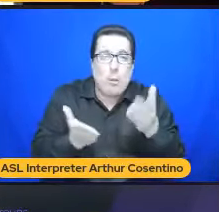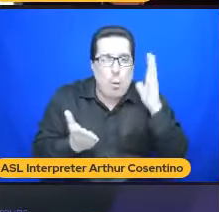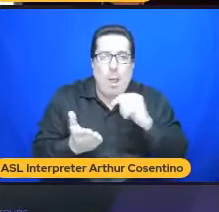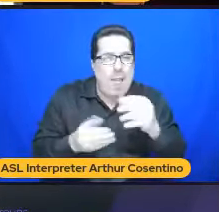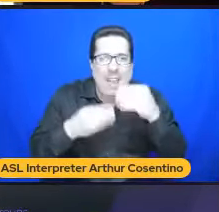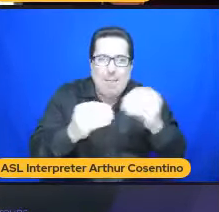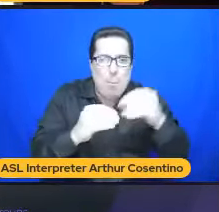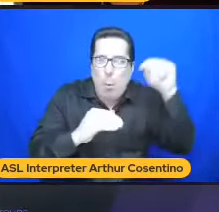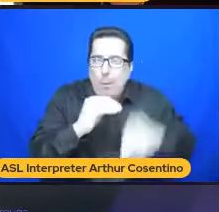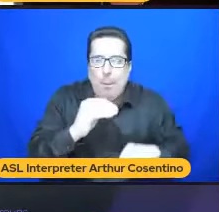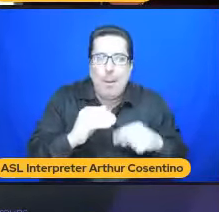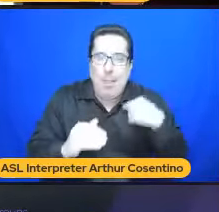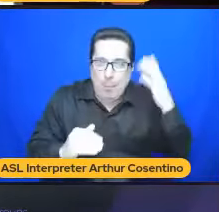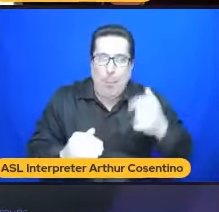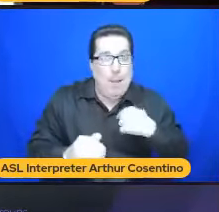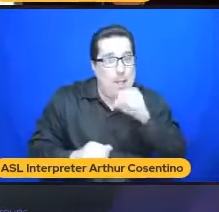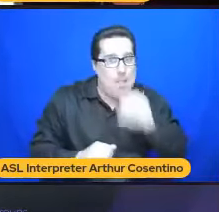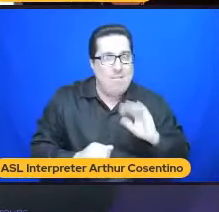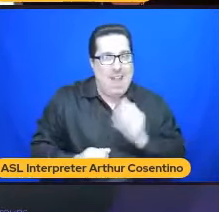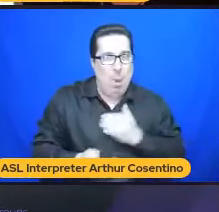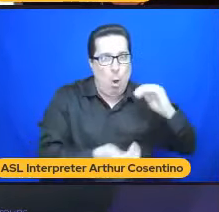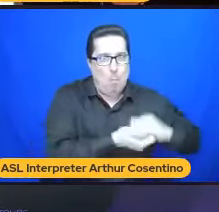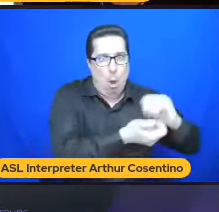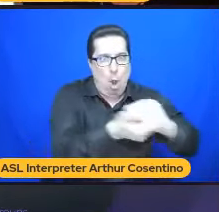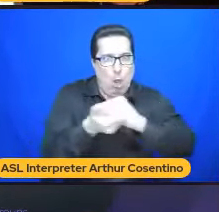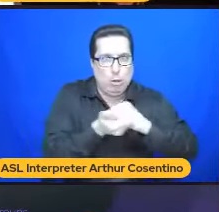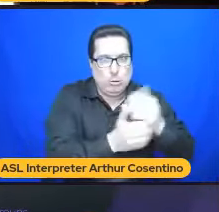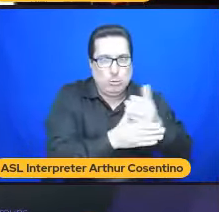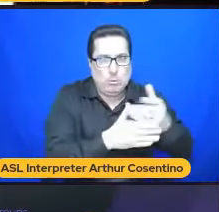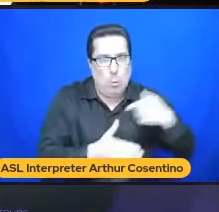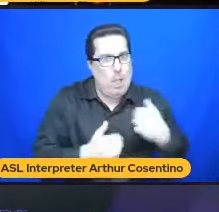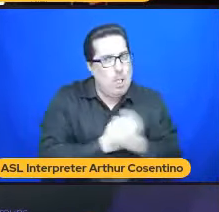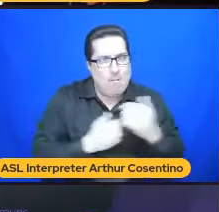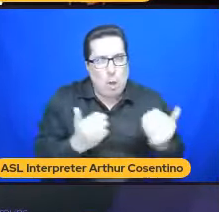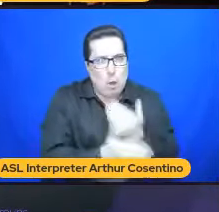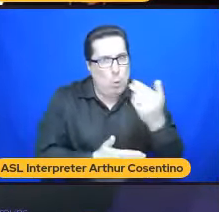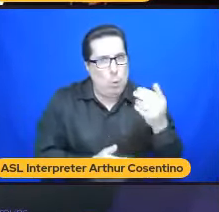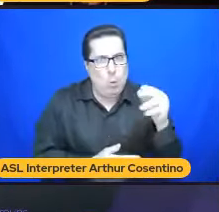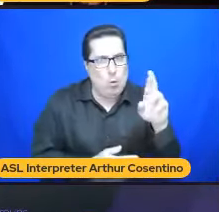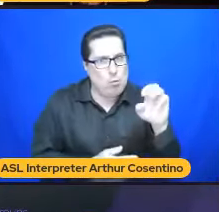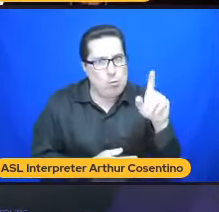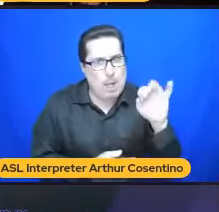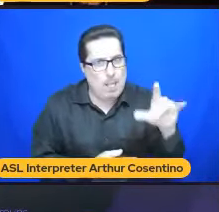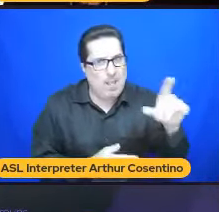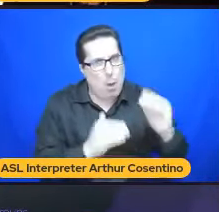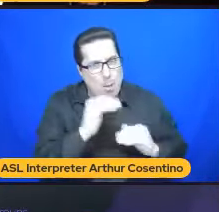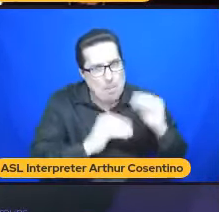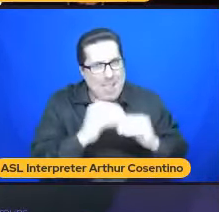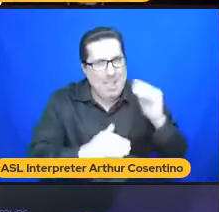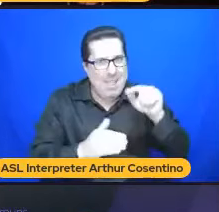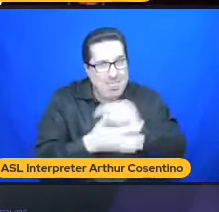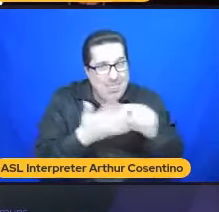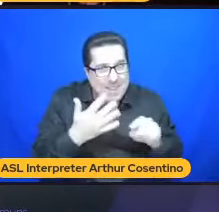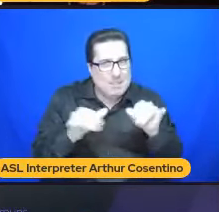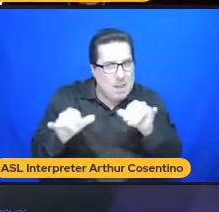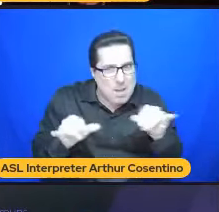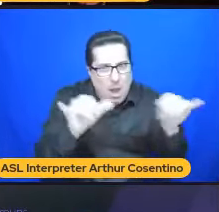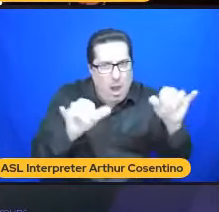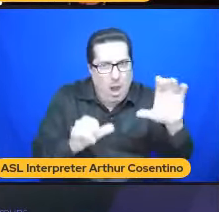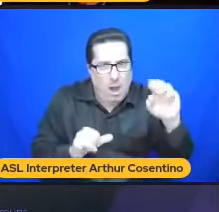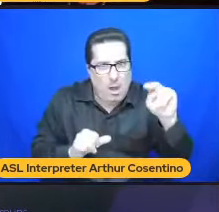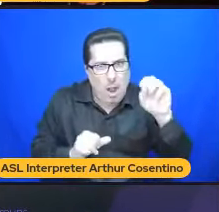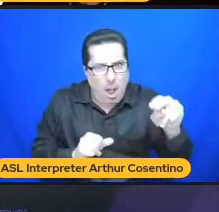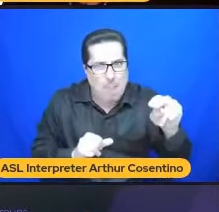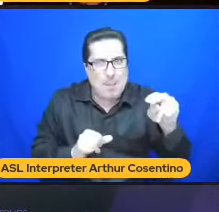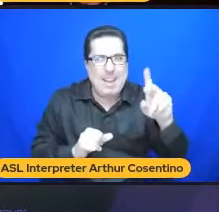we love our partners. That's why we love a New Relic and something like that, where they're building these common desktop